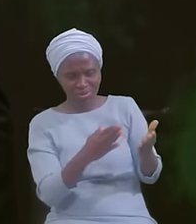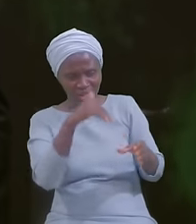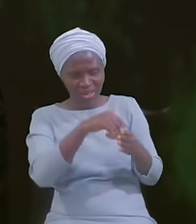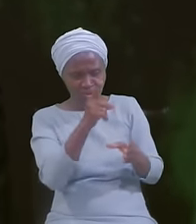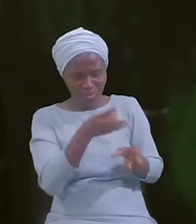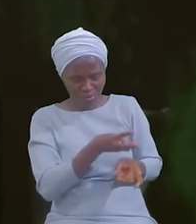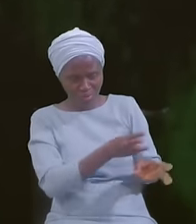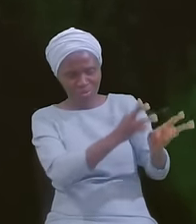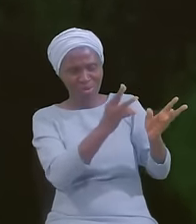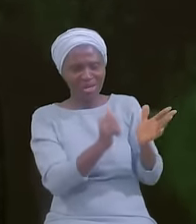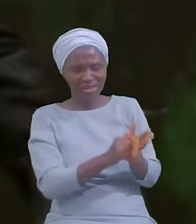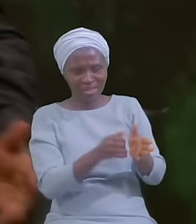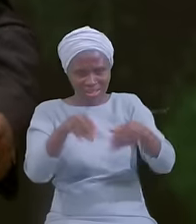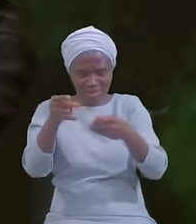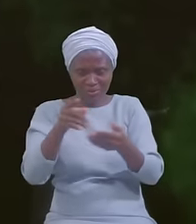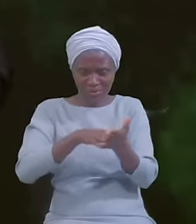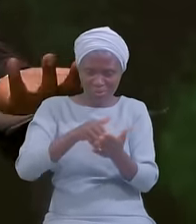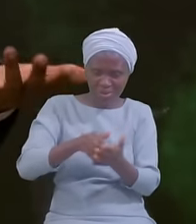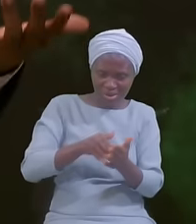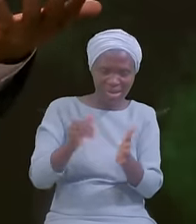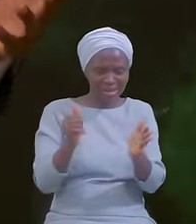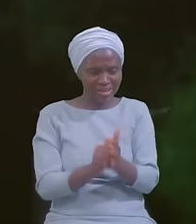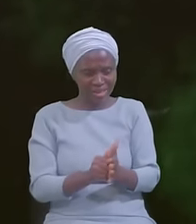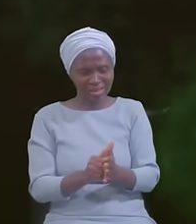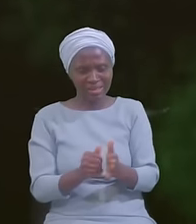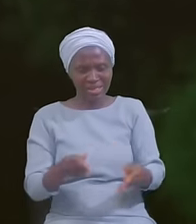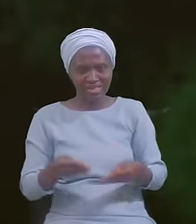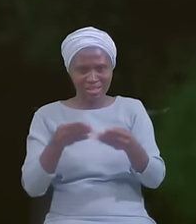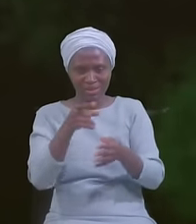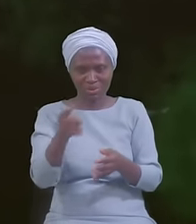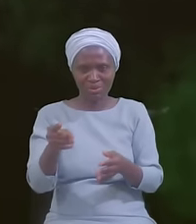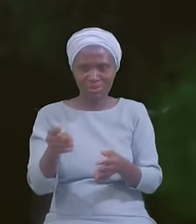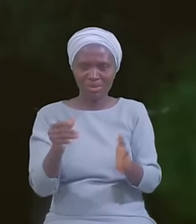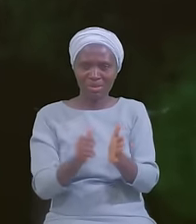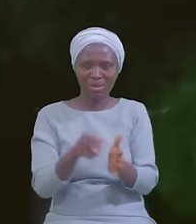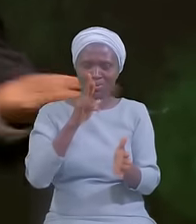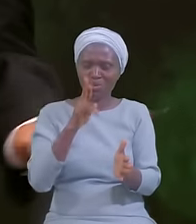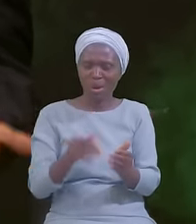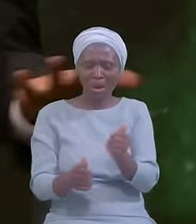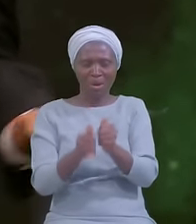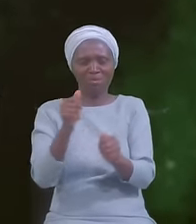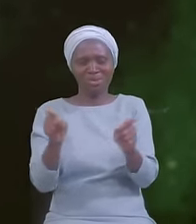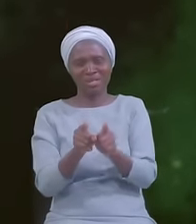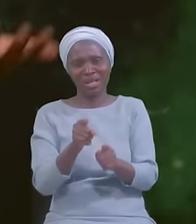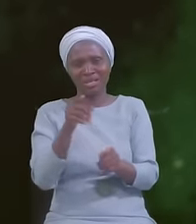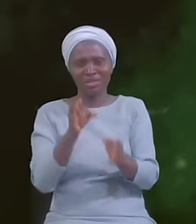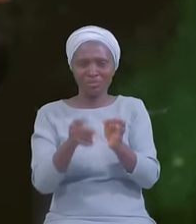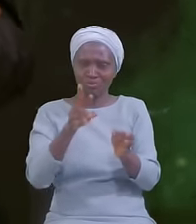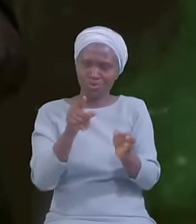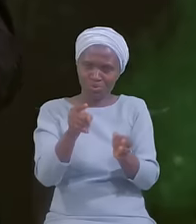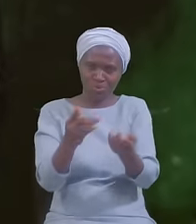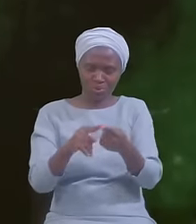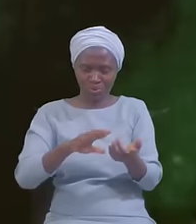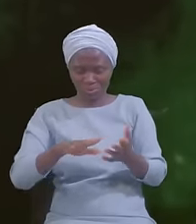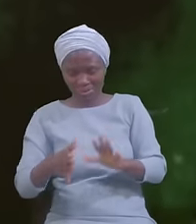you kind of weakness, that gives you like, you know, almost you are going to die, that gives you unbelief, as